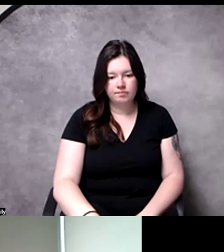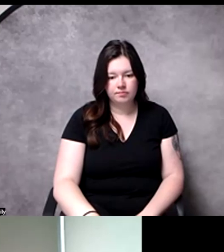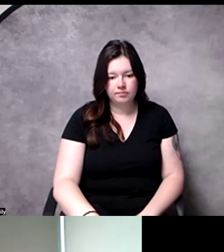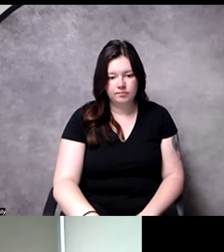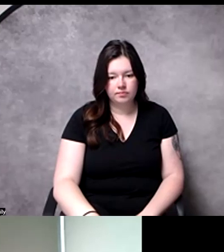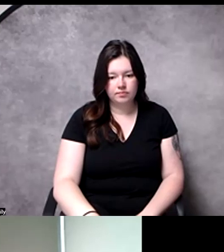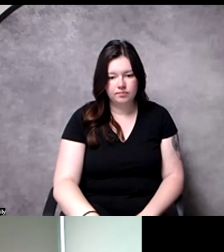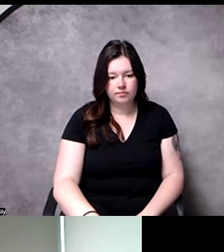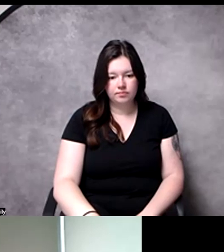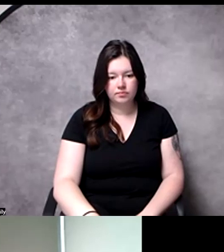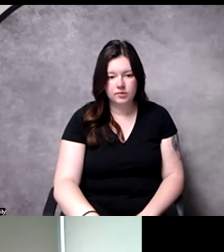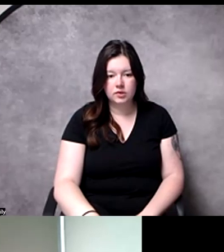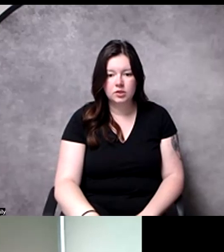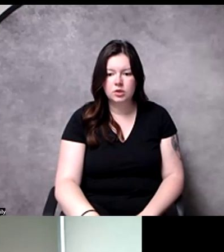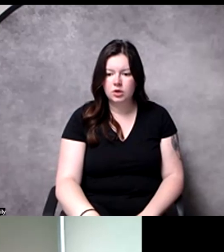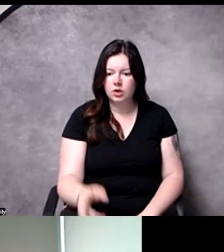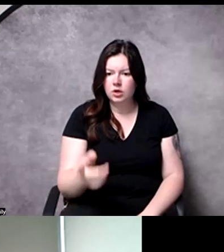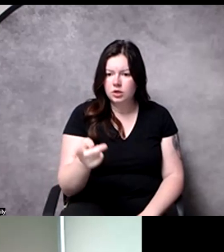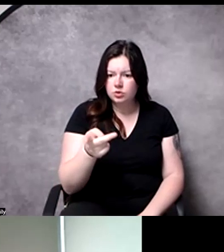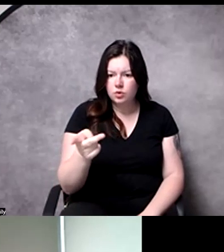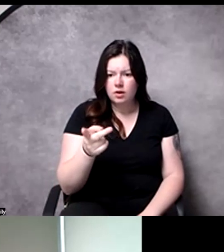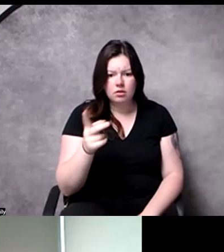Did either of you see any questions that we missed?